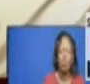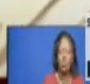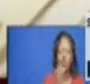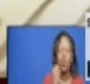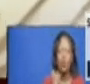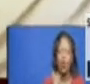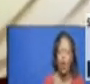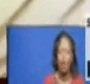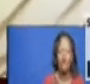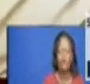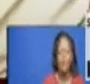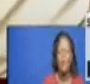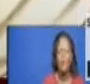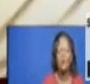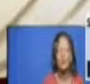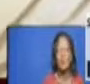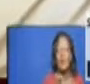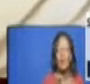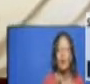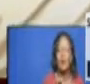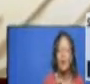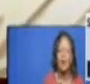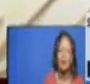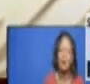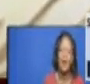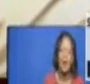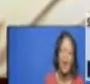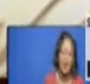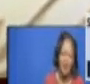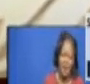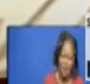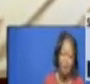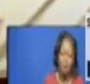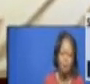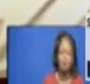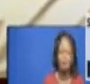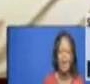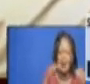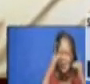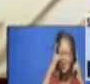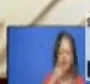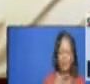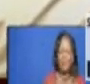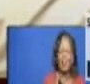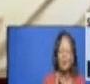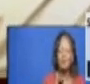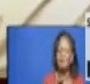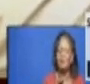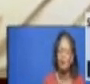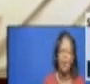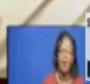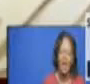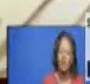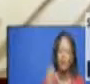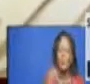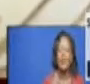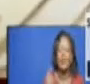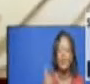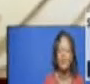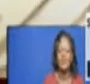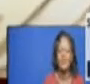of coffee. I was determined from that age to make a difference as a